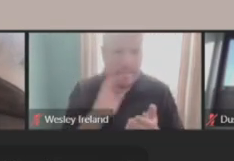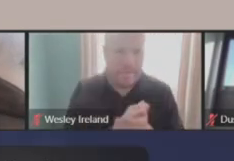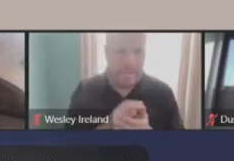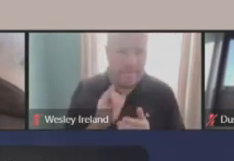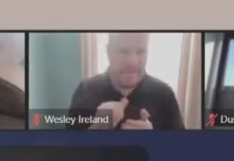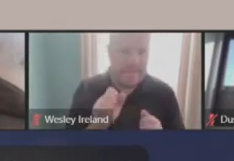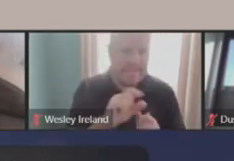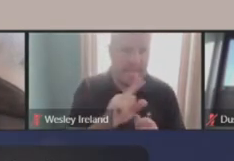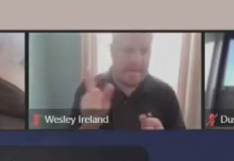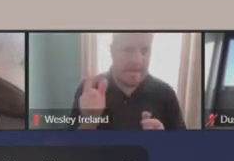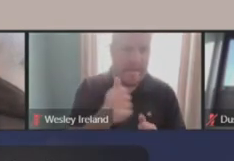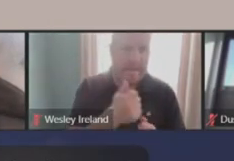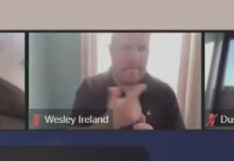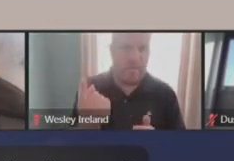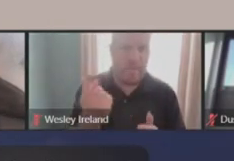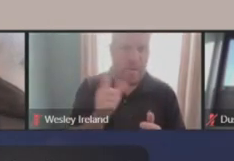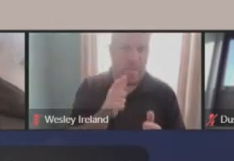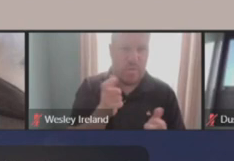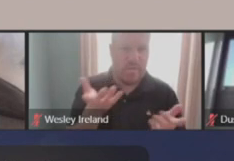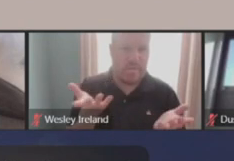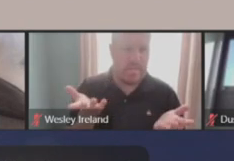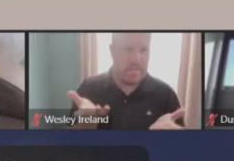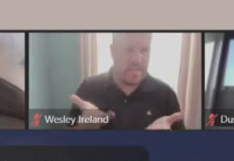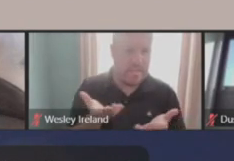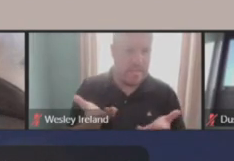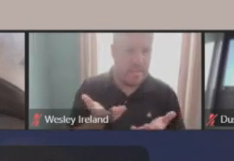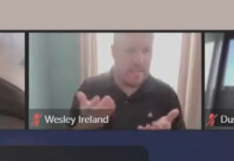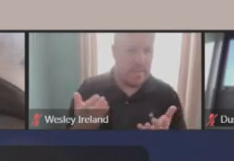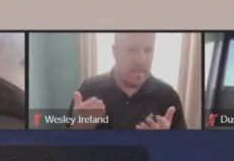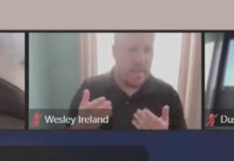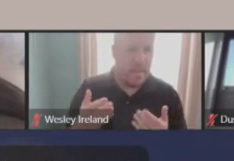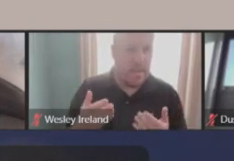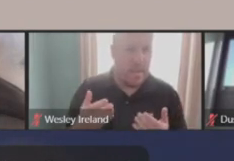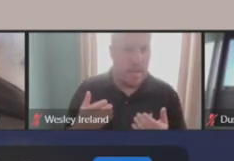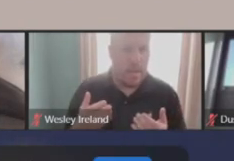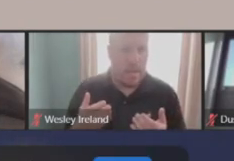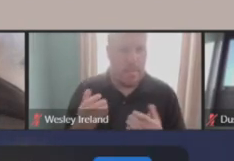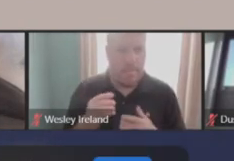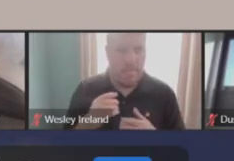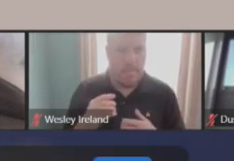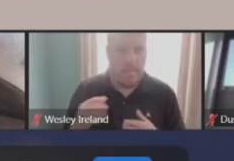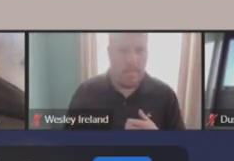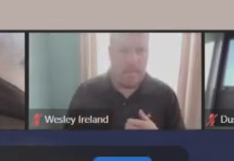Thank you. And I believe that is everyone who is here.